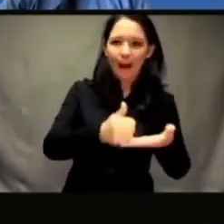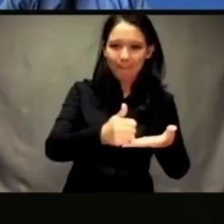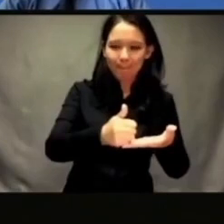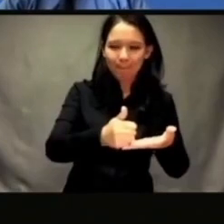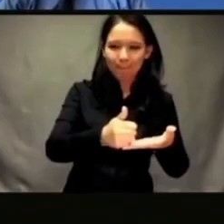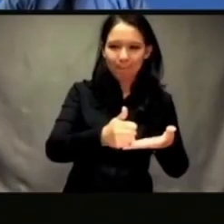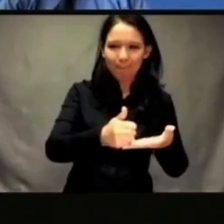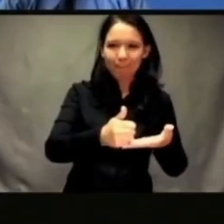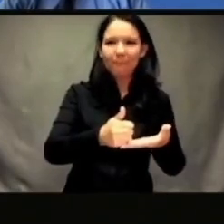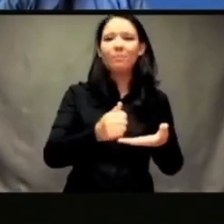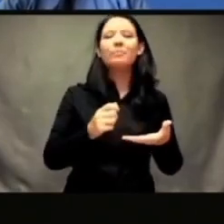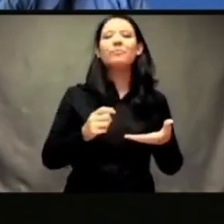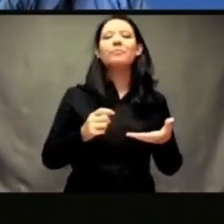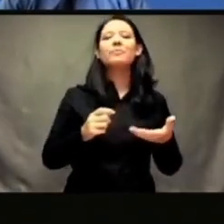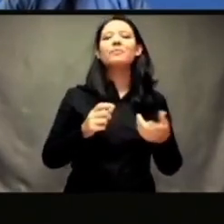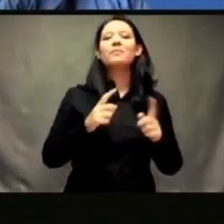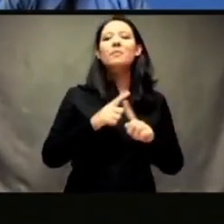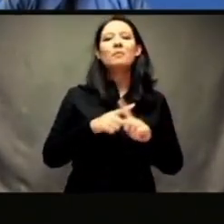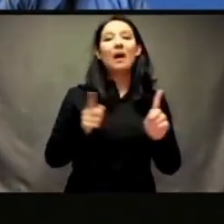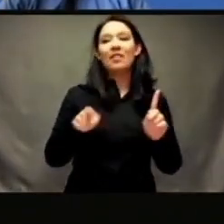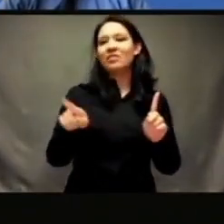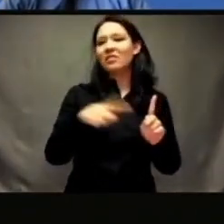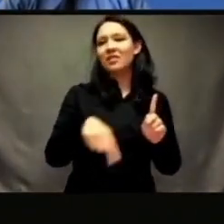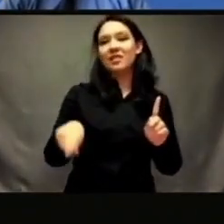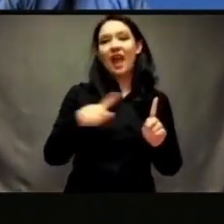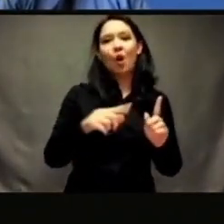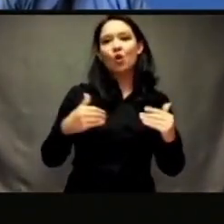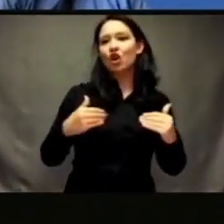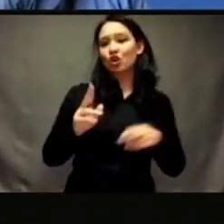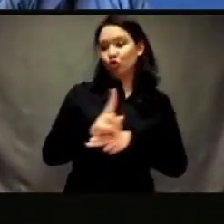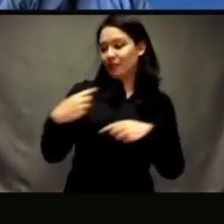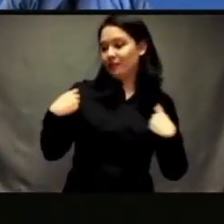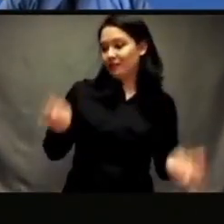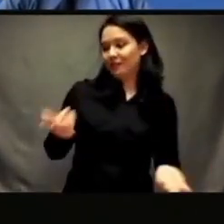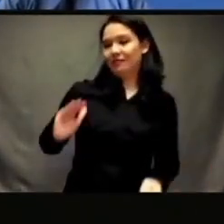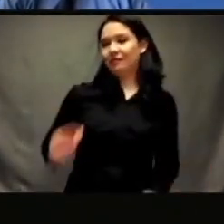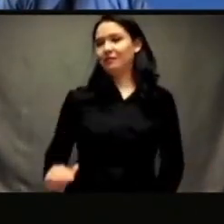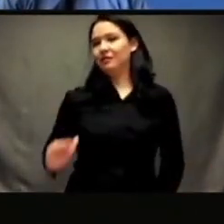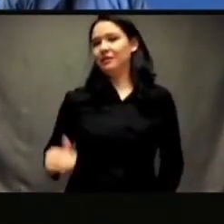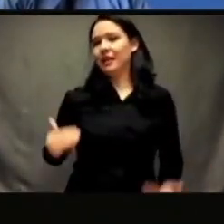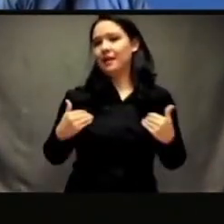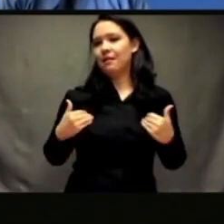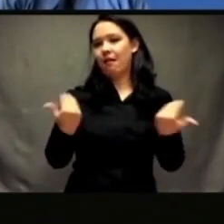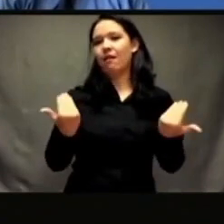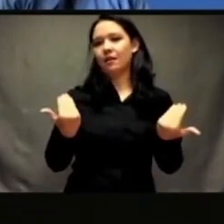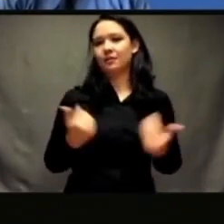it already from very young age.